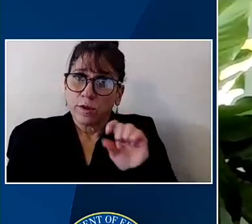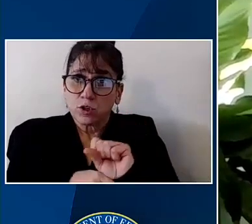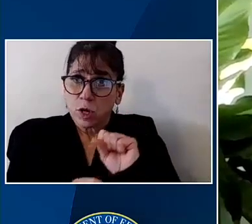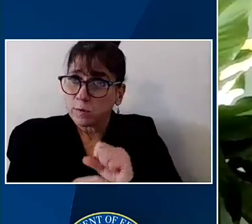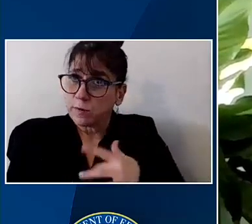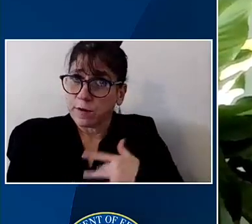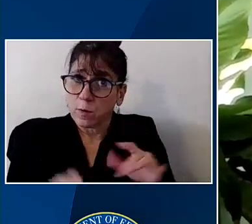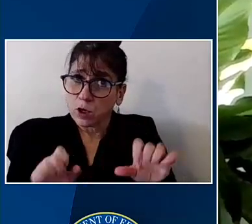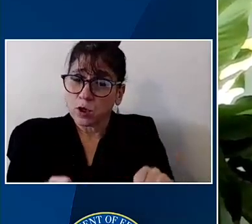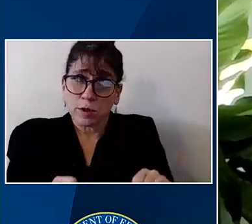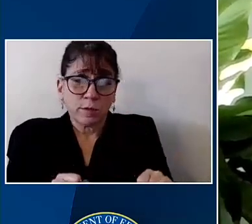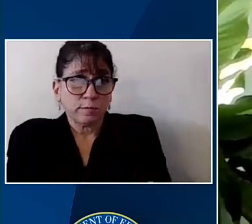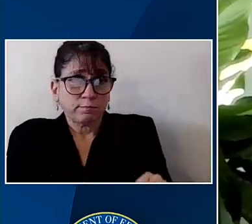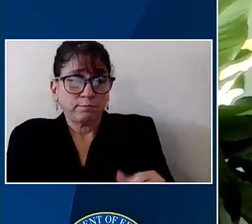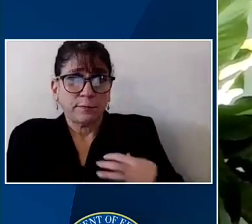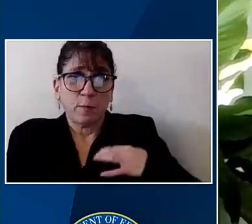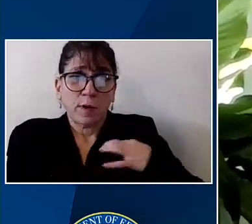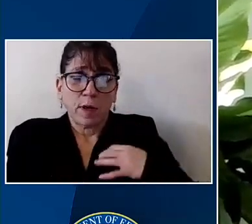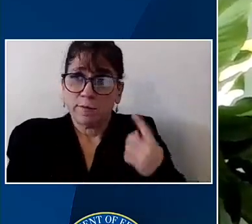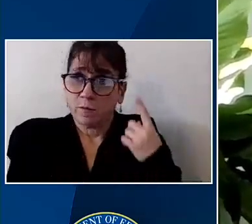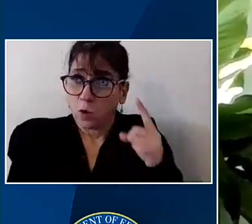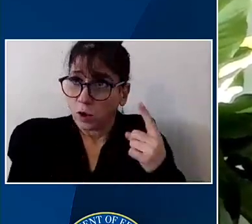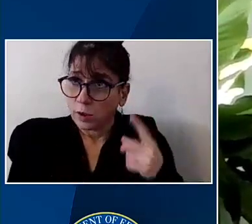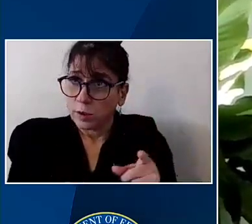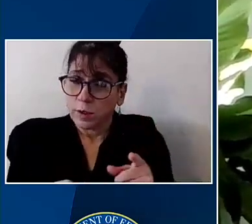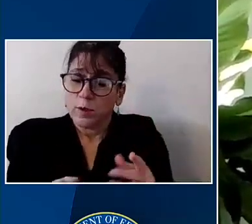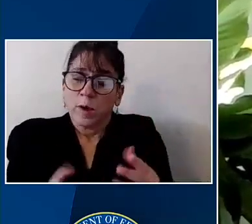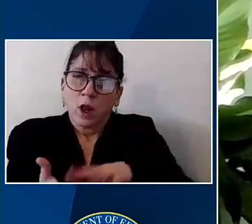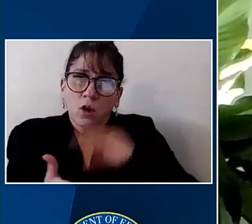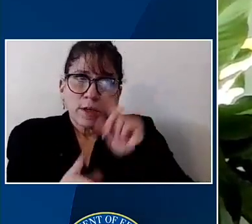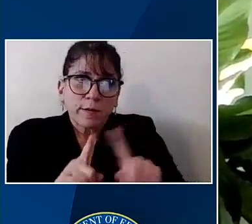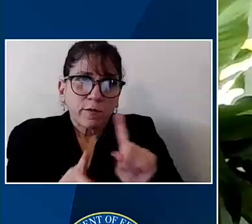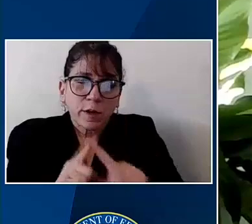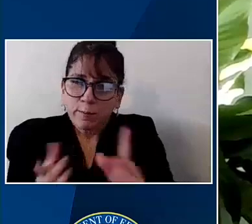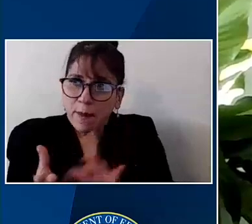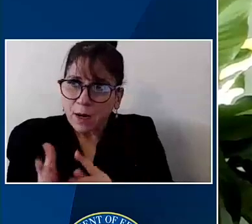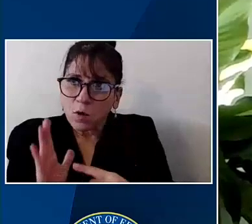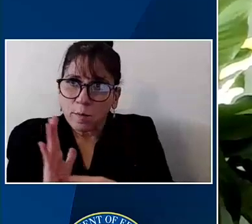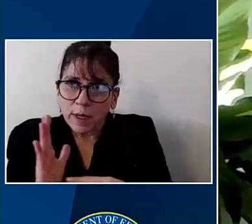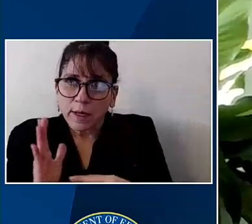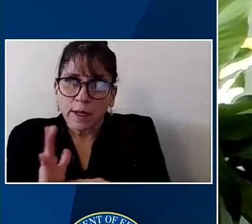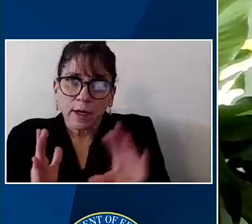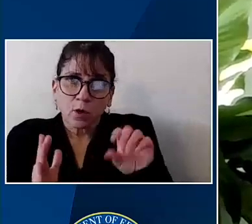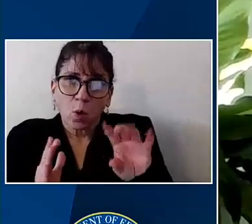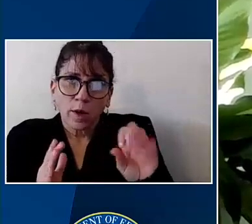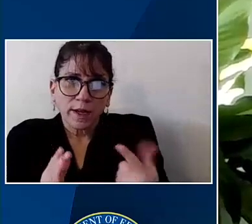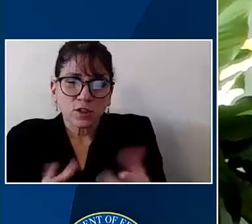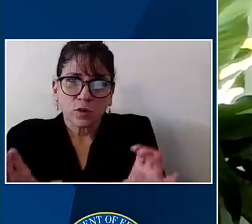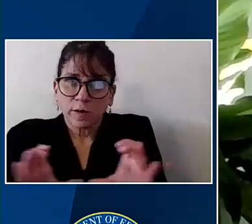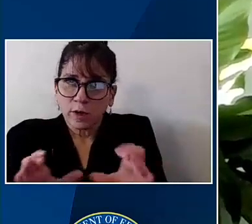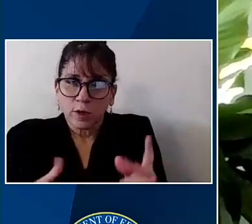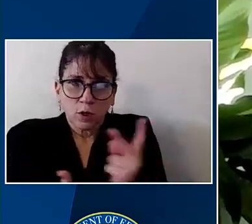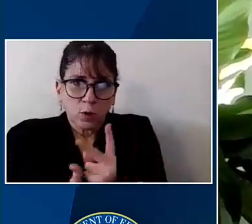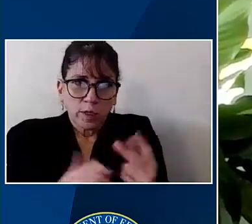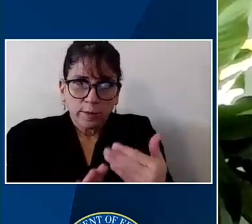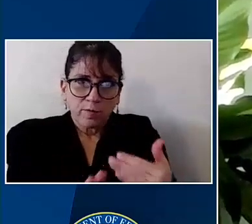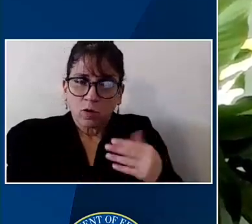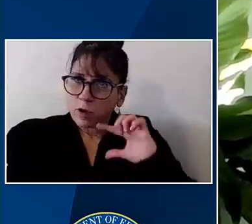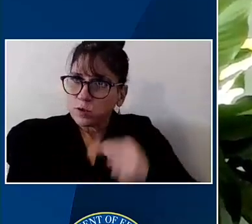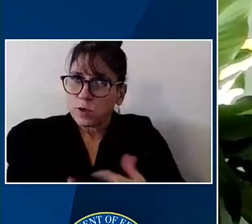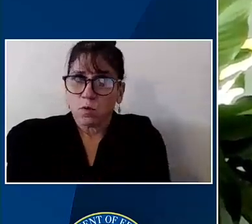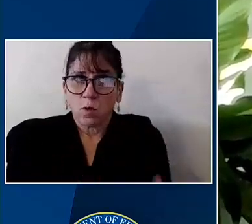classes, we had learned about different medical and billing and coding certifications. 2 weeks before we were set to graduate, one of